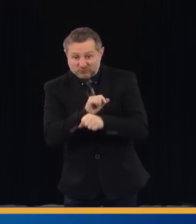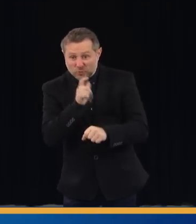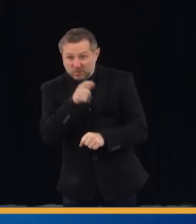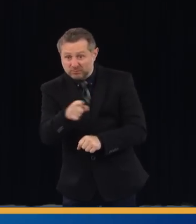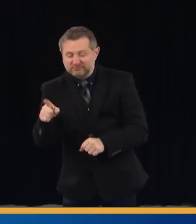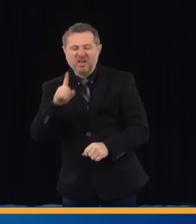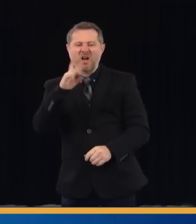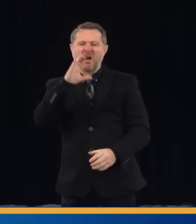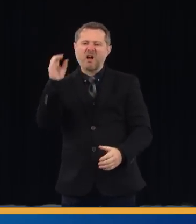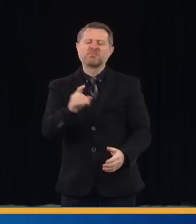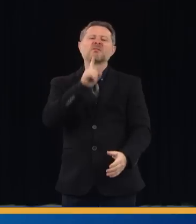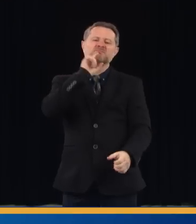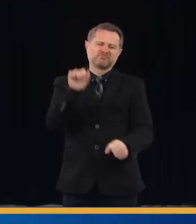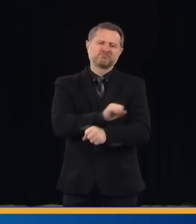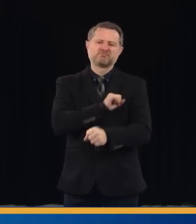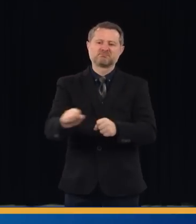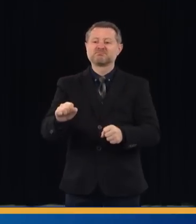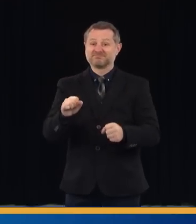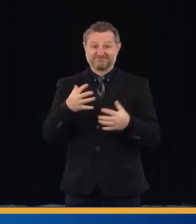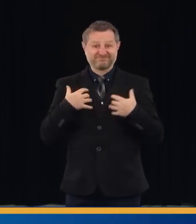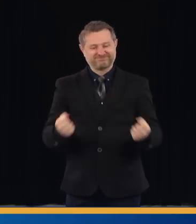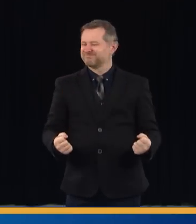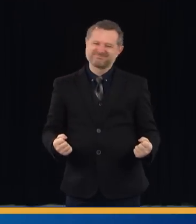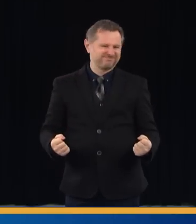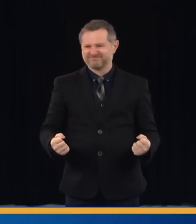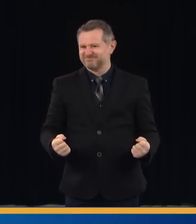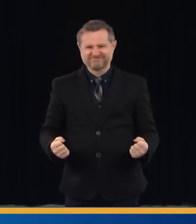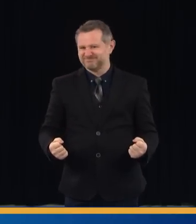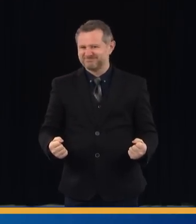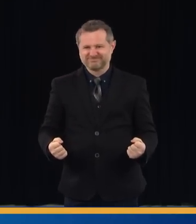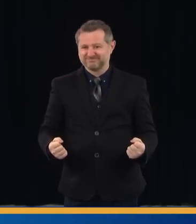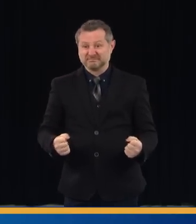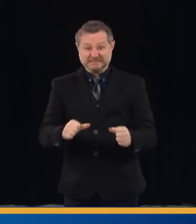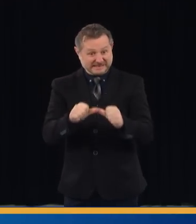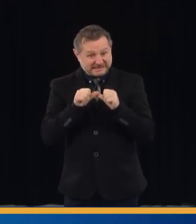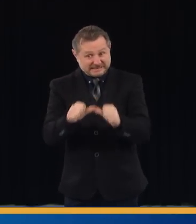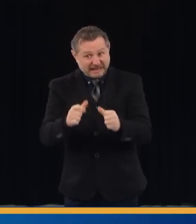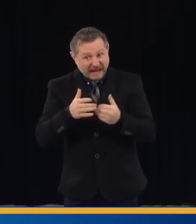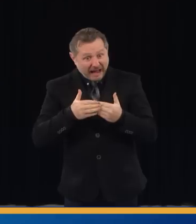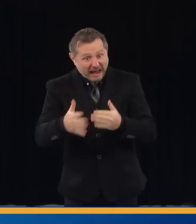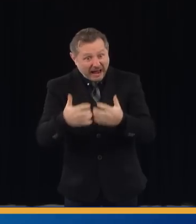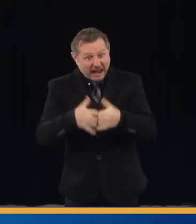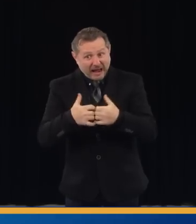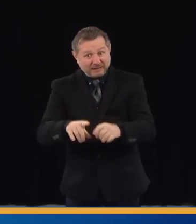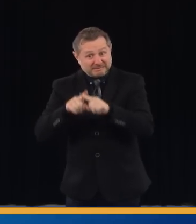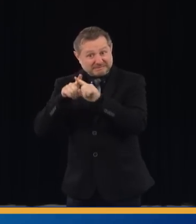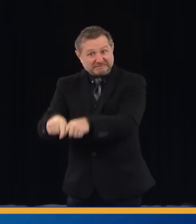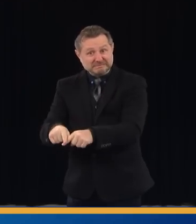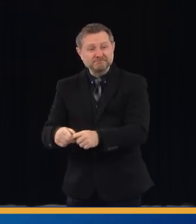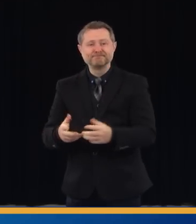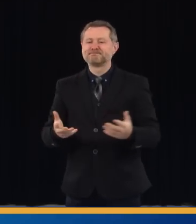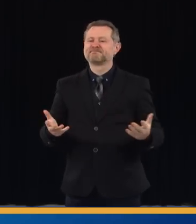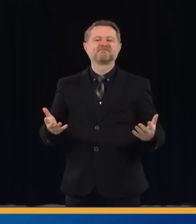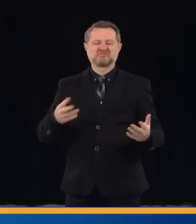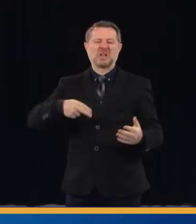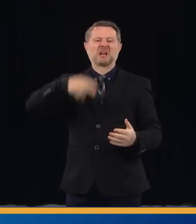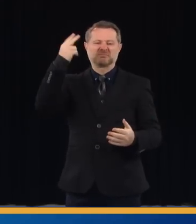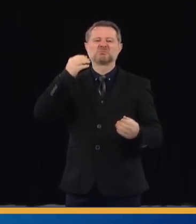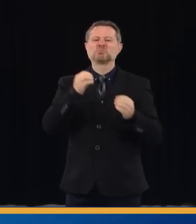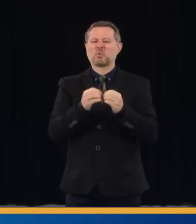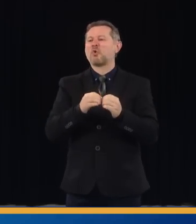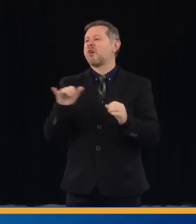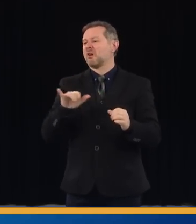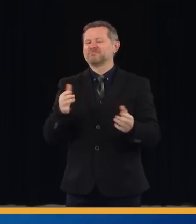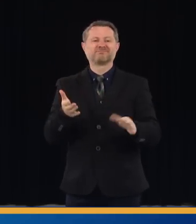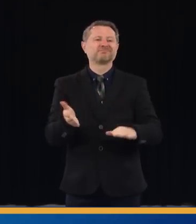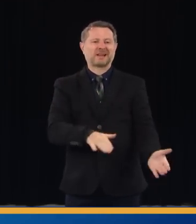come off the ventilator. The longer you're on the ventilator, the lower the chance you come off. We're still